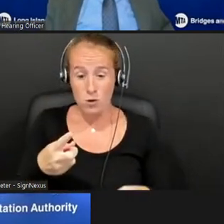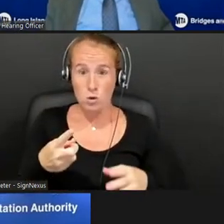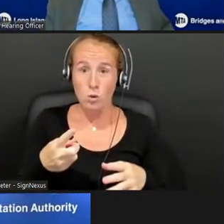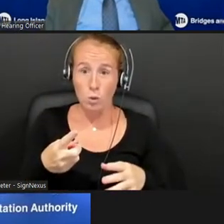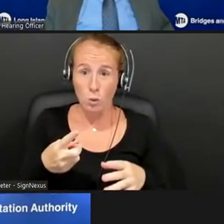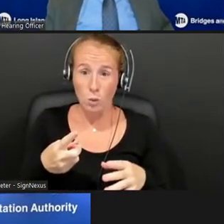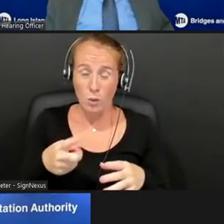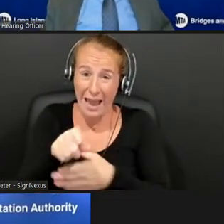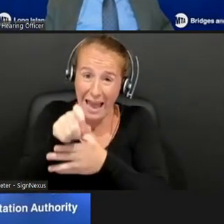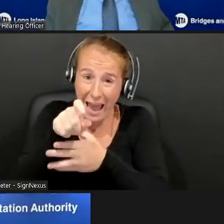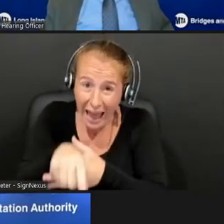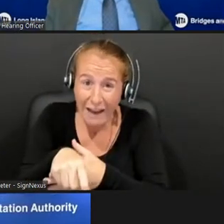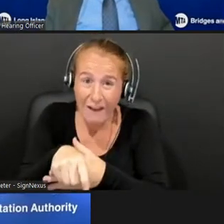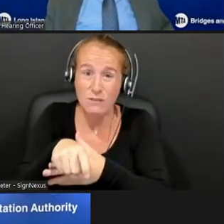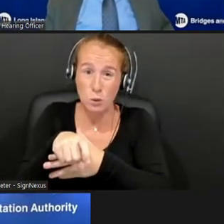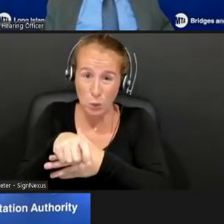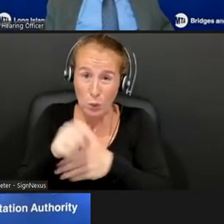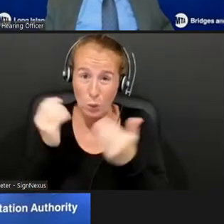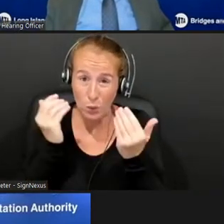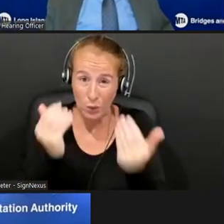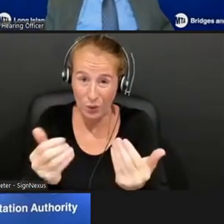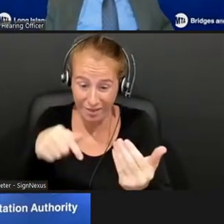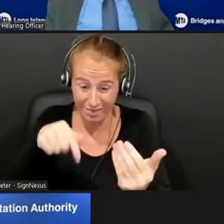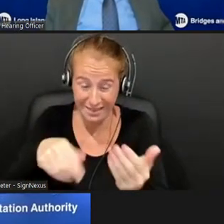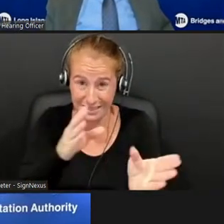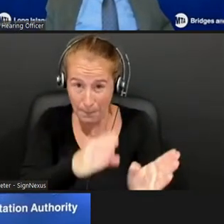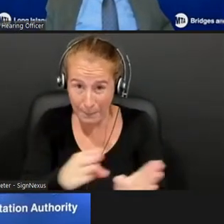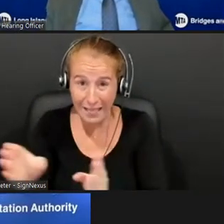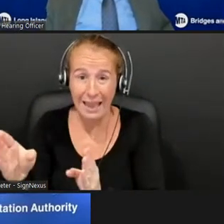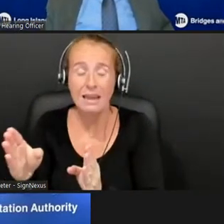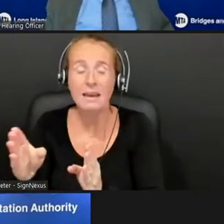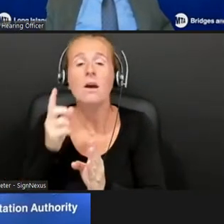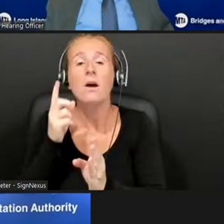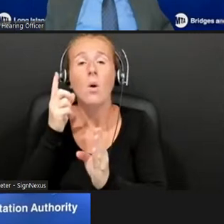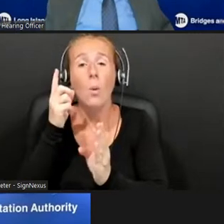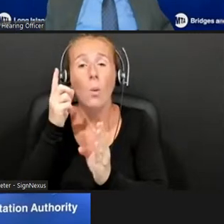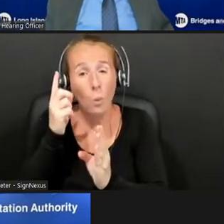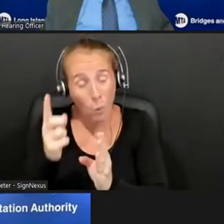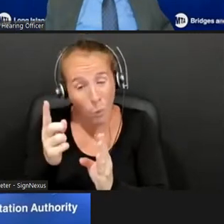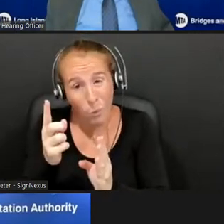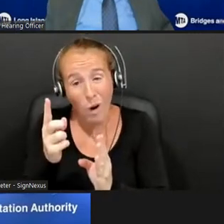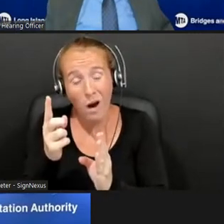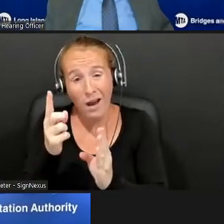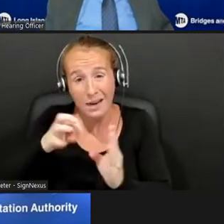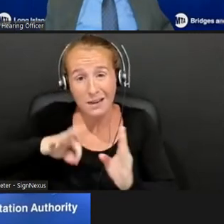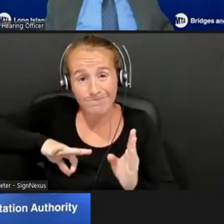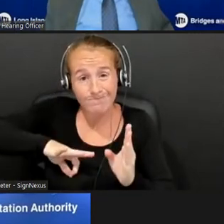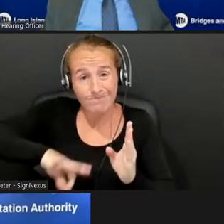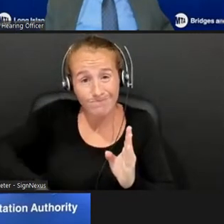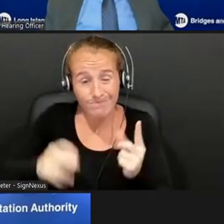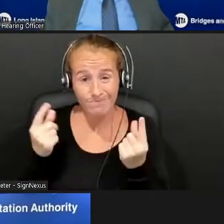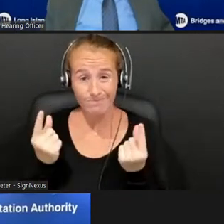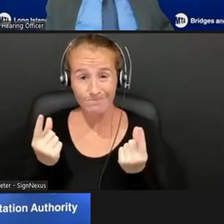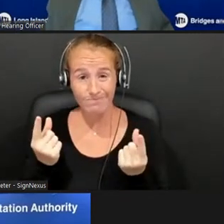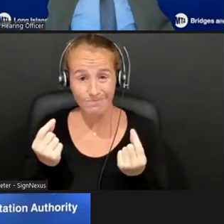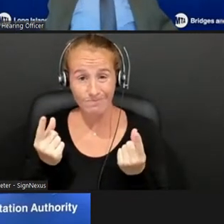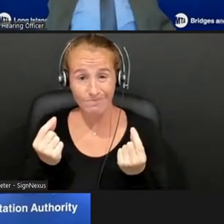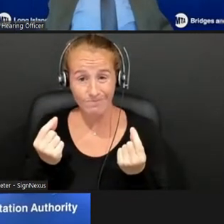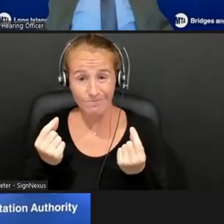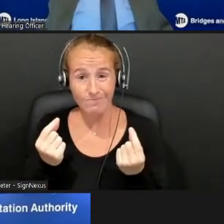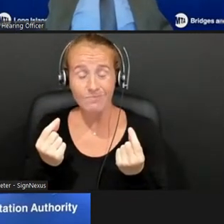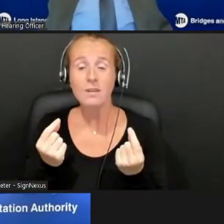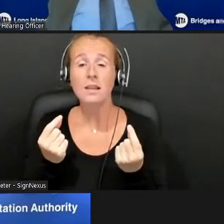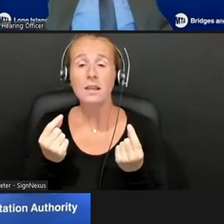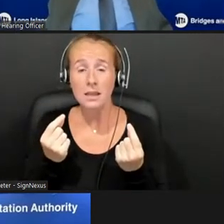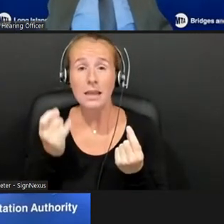with this plan uh one compromise might be to sync up when the tolling